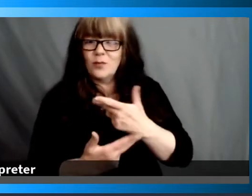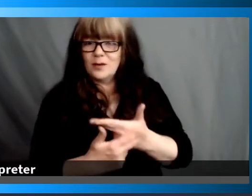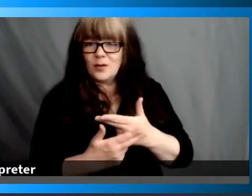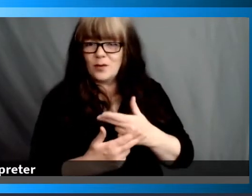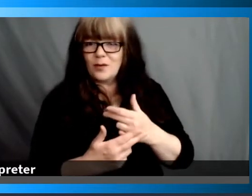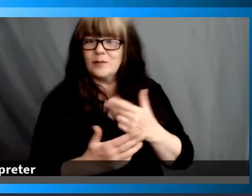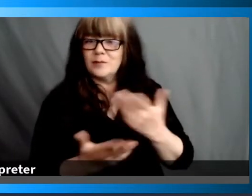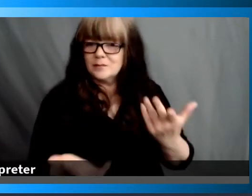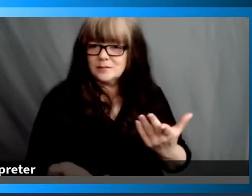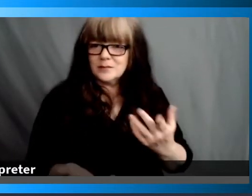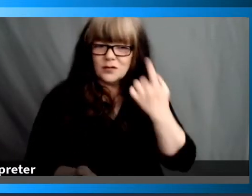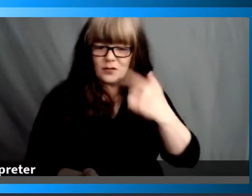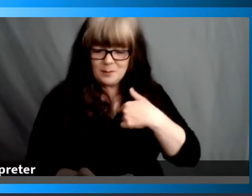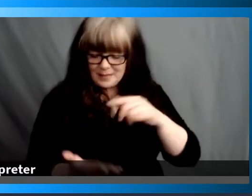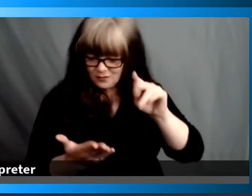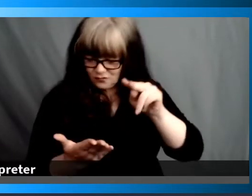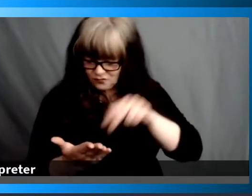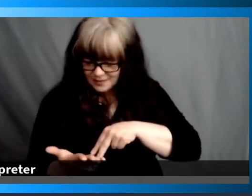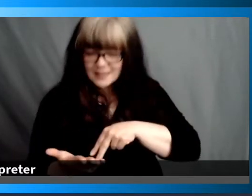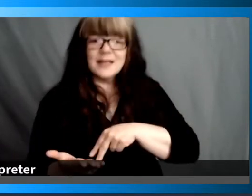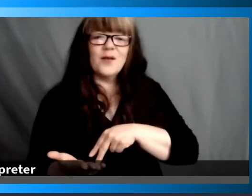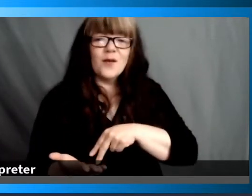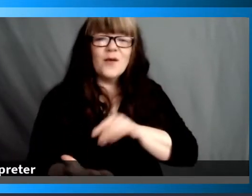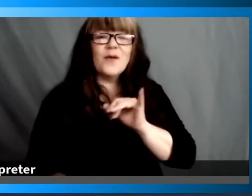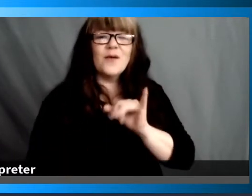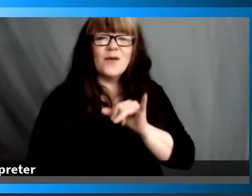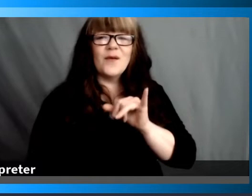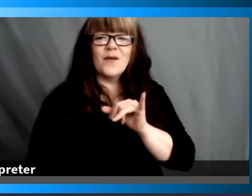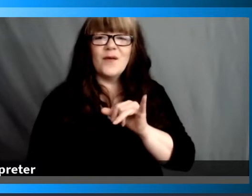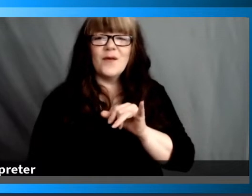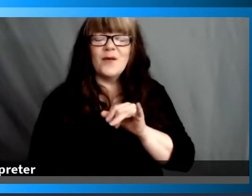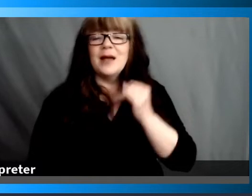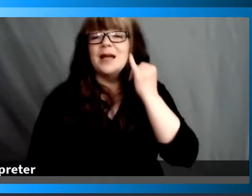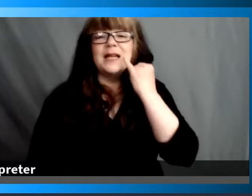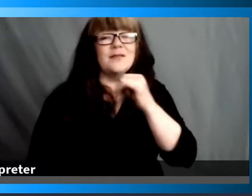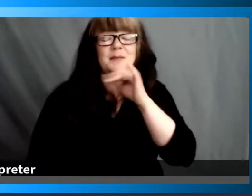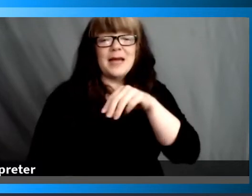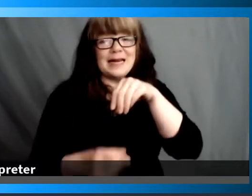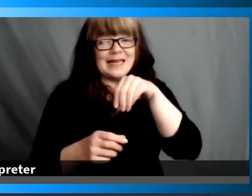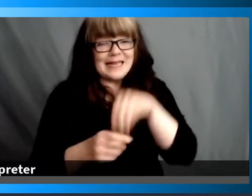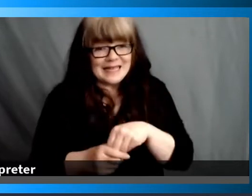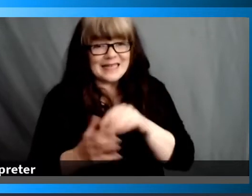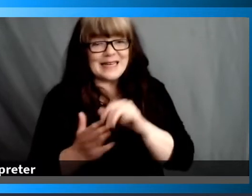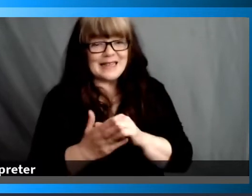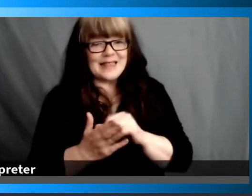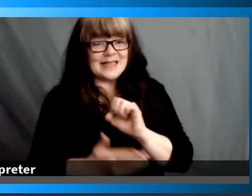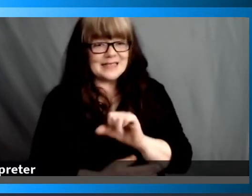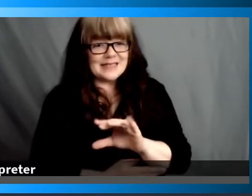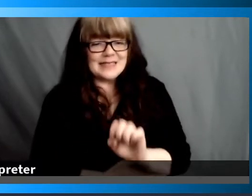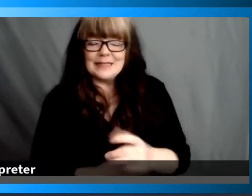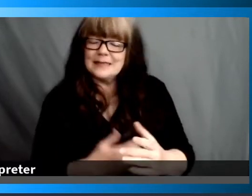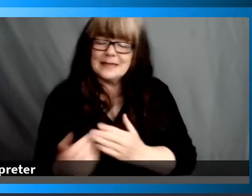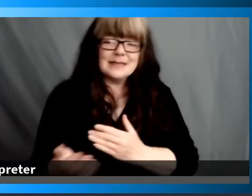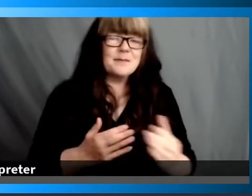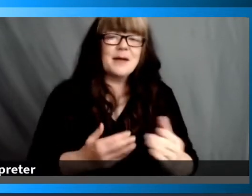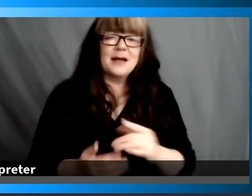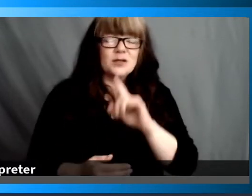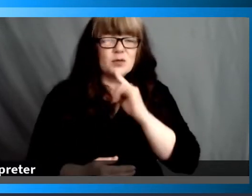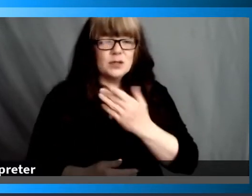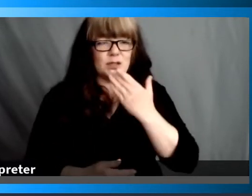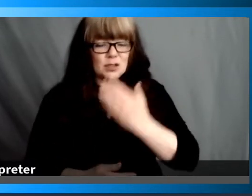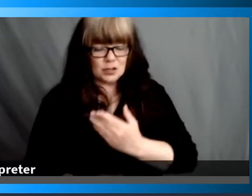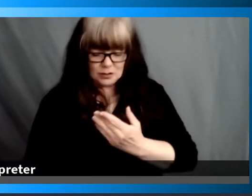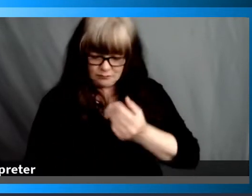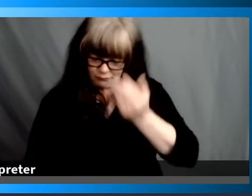me, reading those scripts was like, even if I'm not in them or in them, it doesn't matter. It was just good to wrap my head